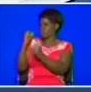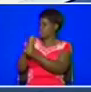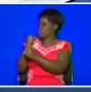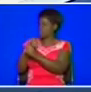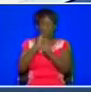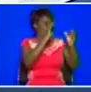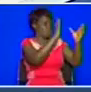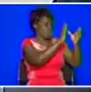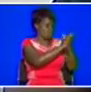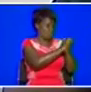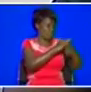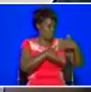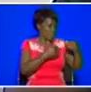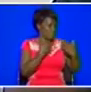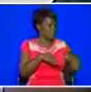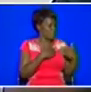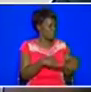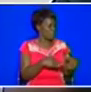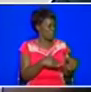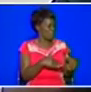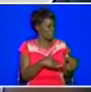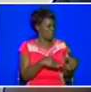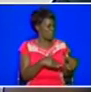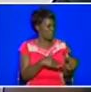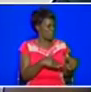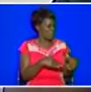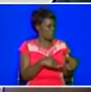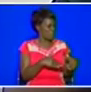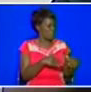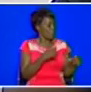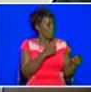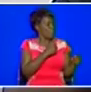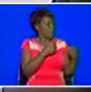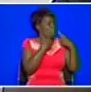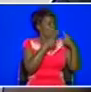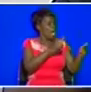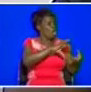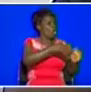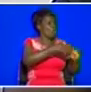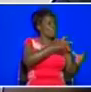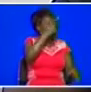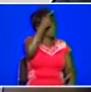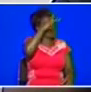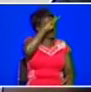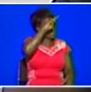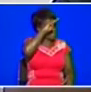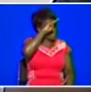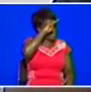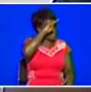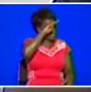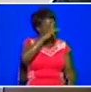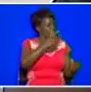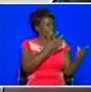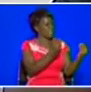the Jubilee habits people have acquired, is proclamations of making complex policy things sound